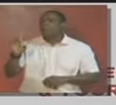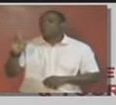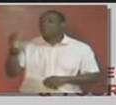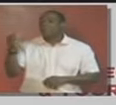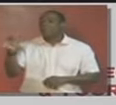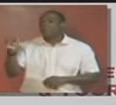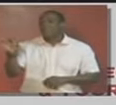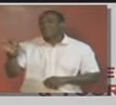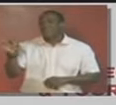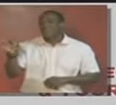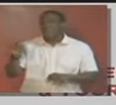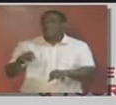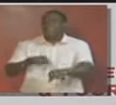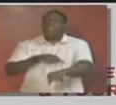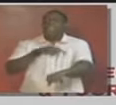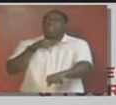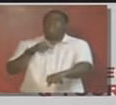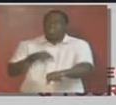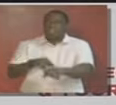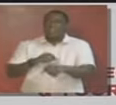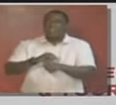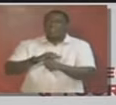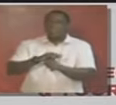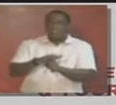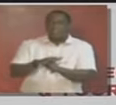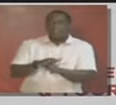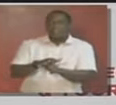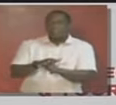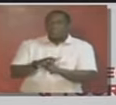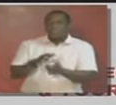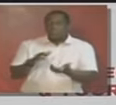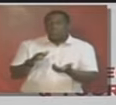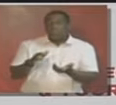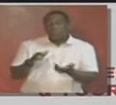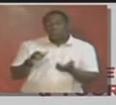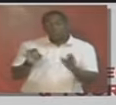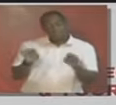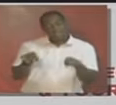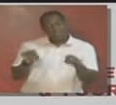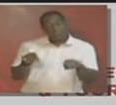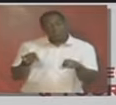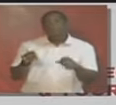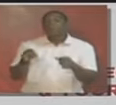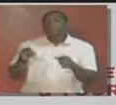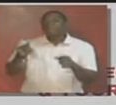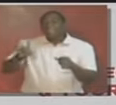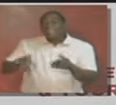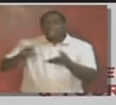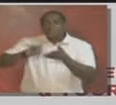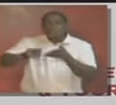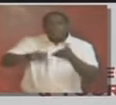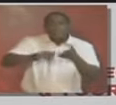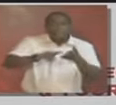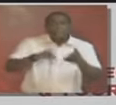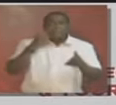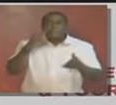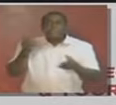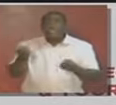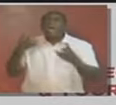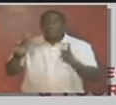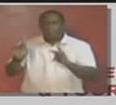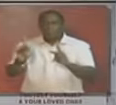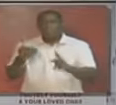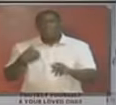we'll probably try to get a closer estimate of the proportions of people that we're seeing, but we don't have that proportion at this point